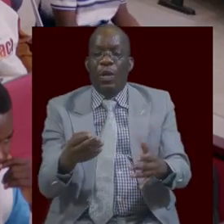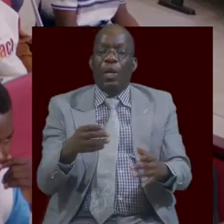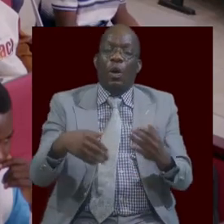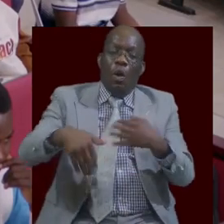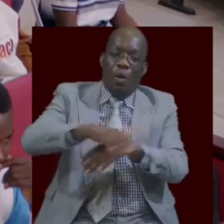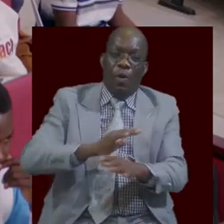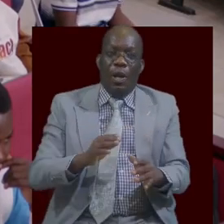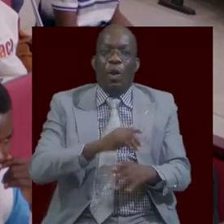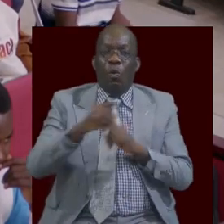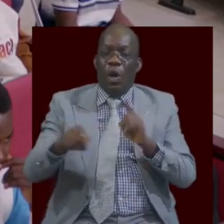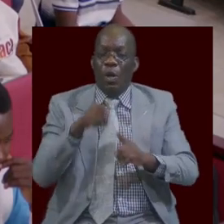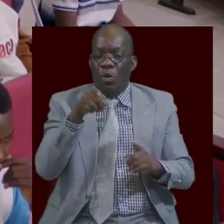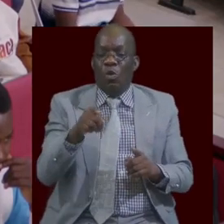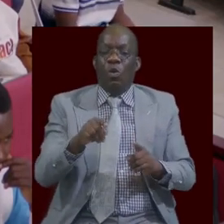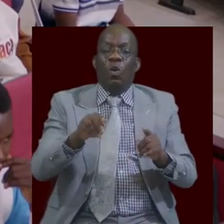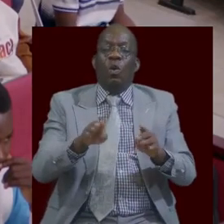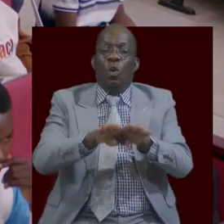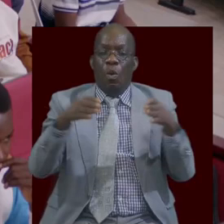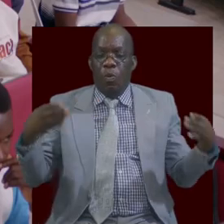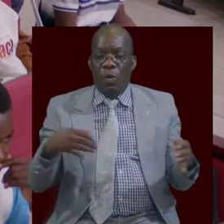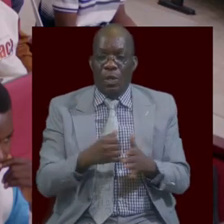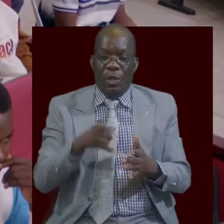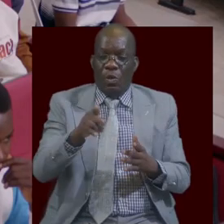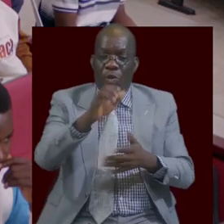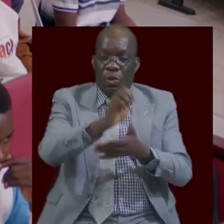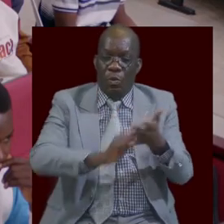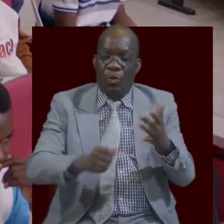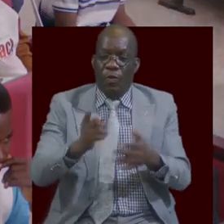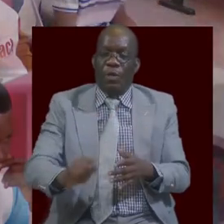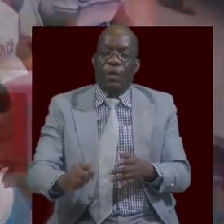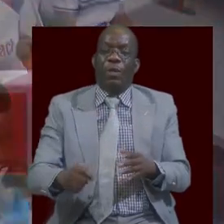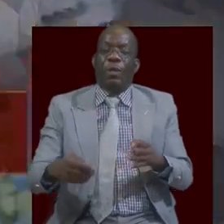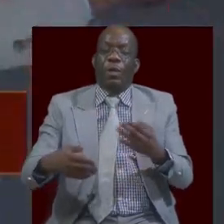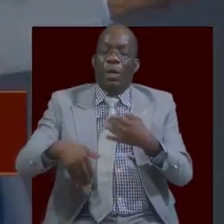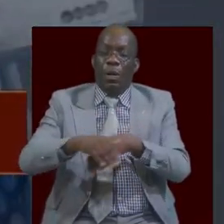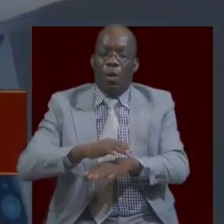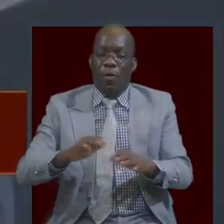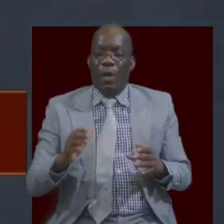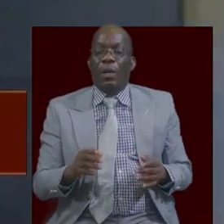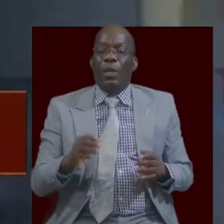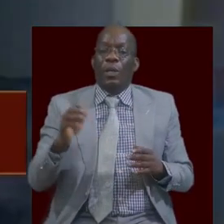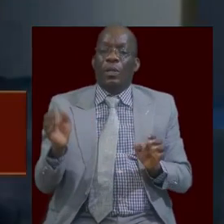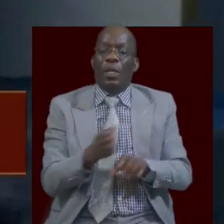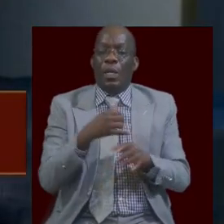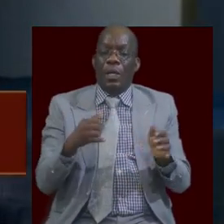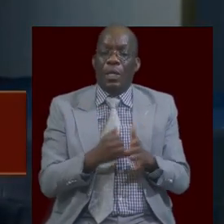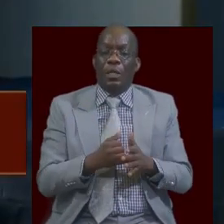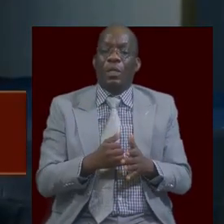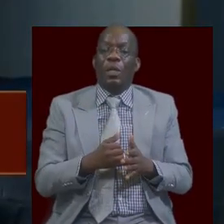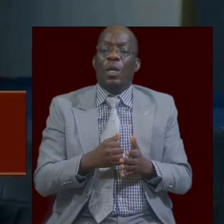you unfold. You say, look at this. Don't just look. Take it up. Use